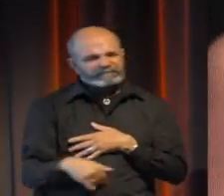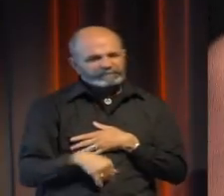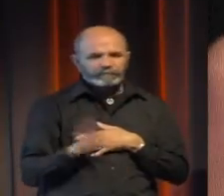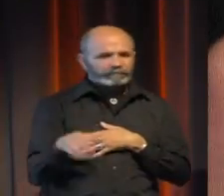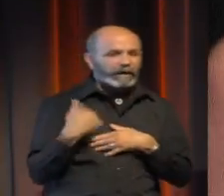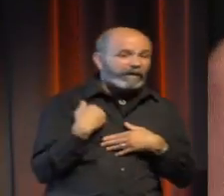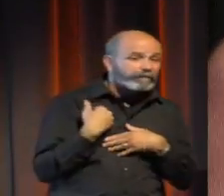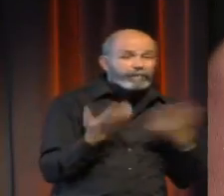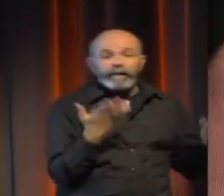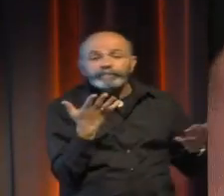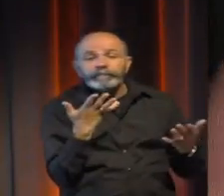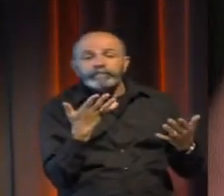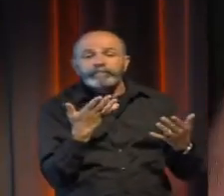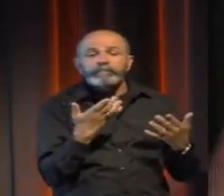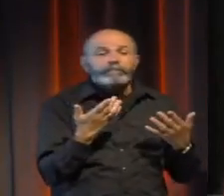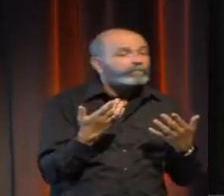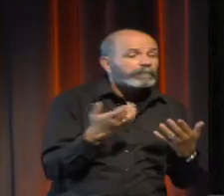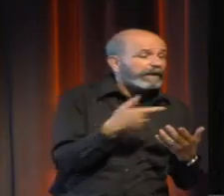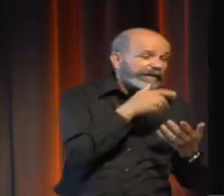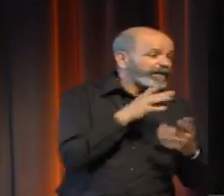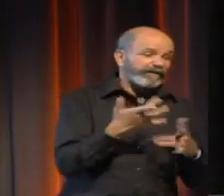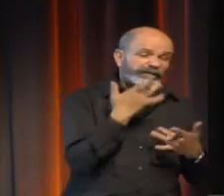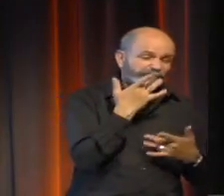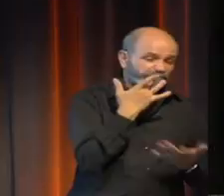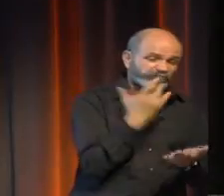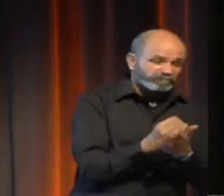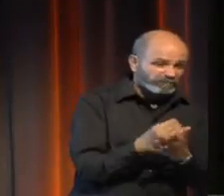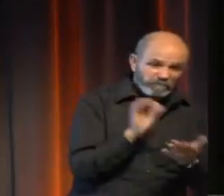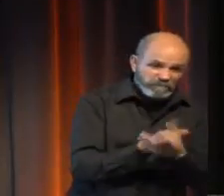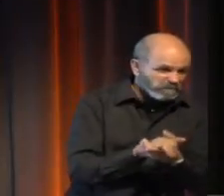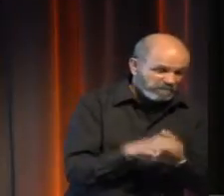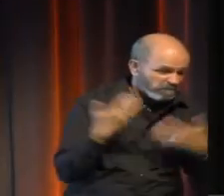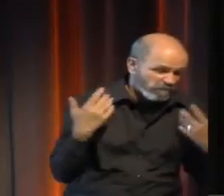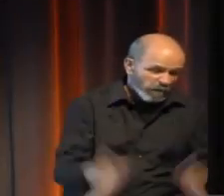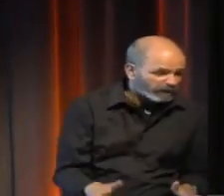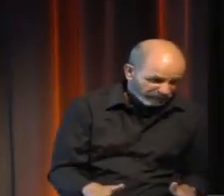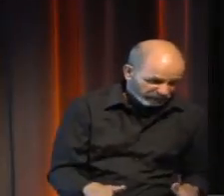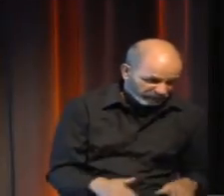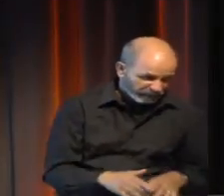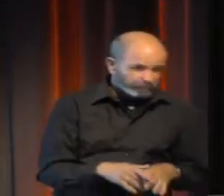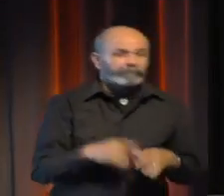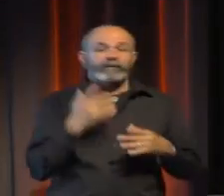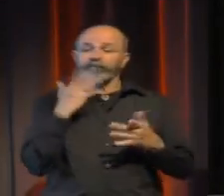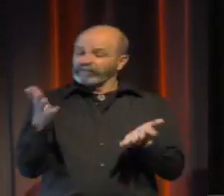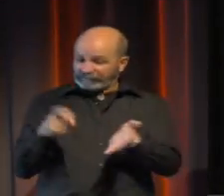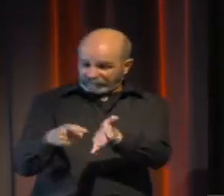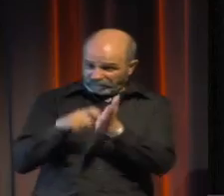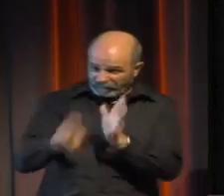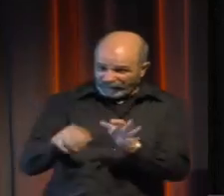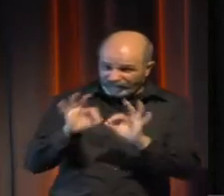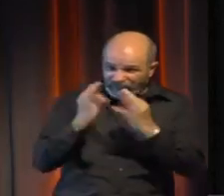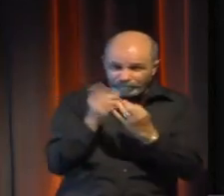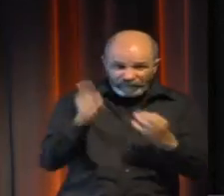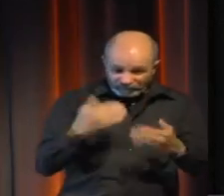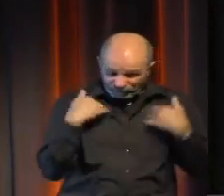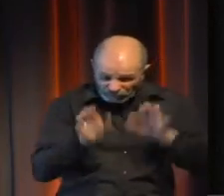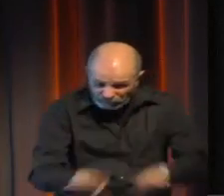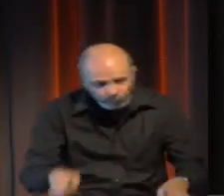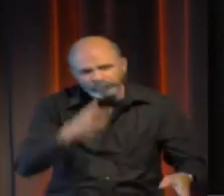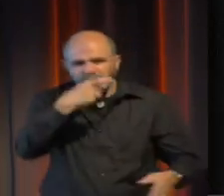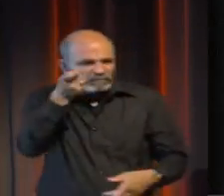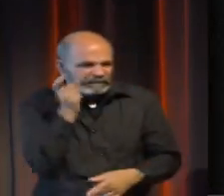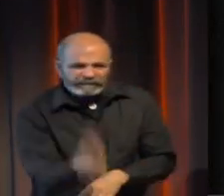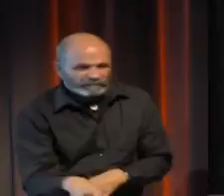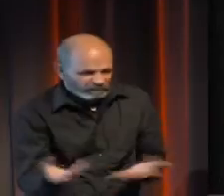okay in today's society. Our worth isn't measured in if you have a baby or if you have a spouse anymore. And that's